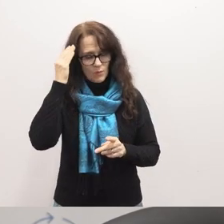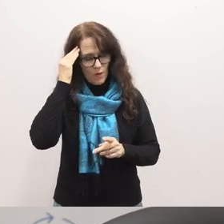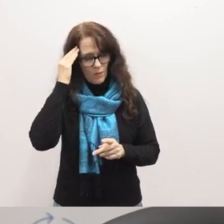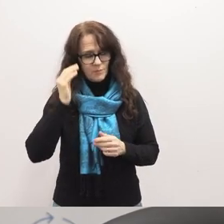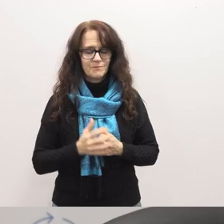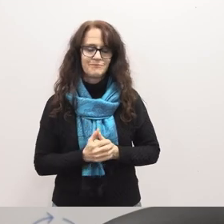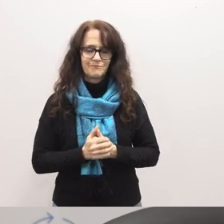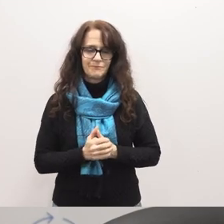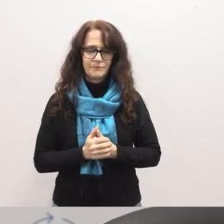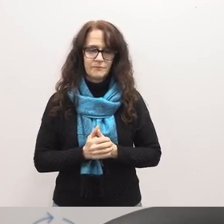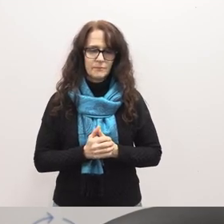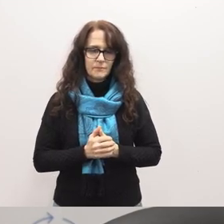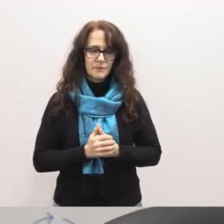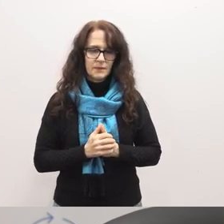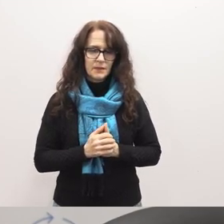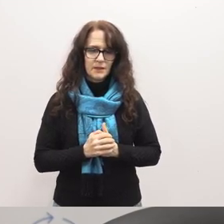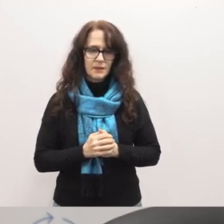So,